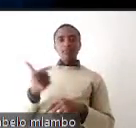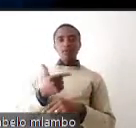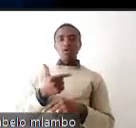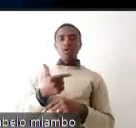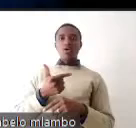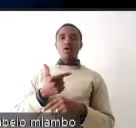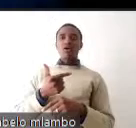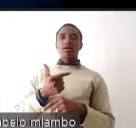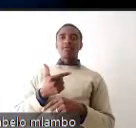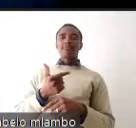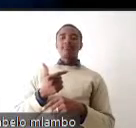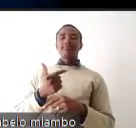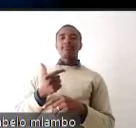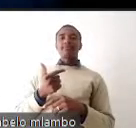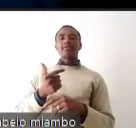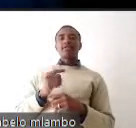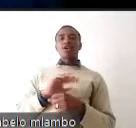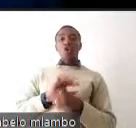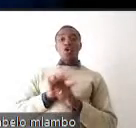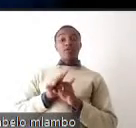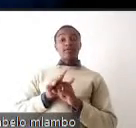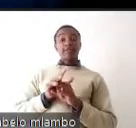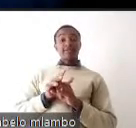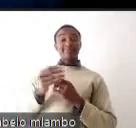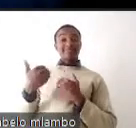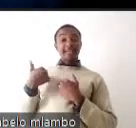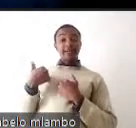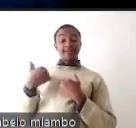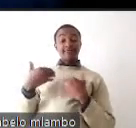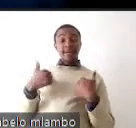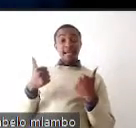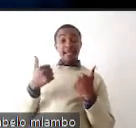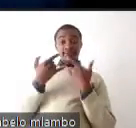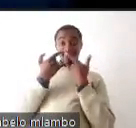COVID protocols. Let's stay healthy and safe. This session is